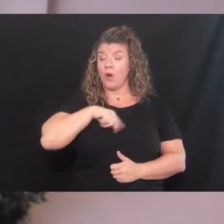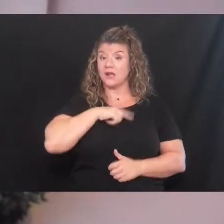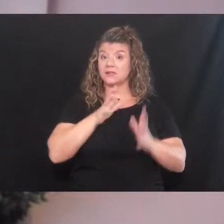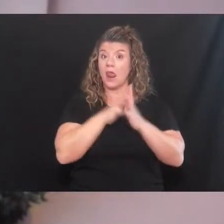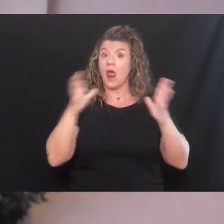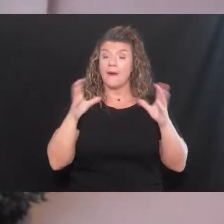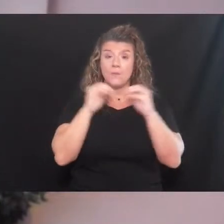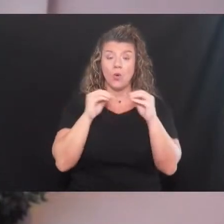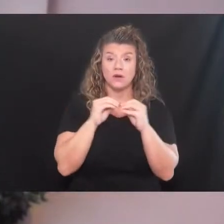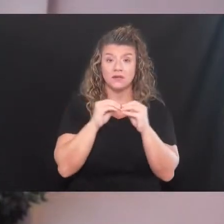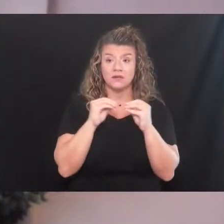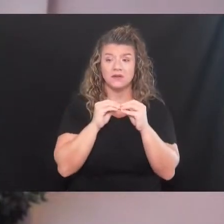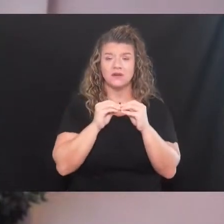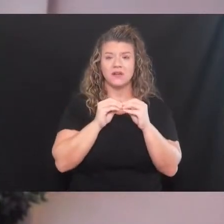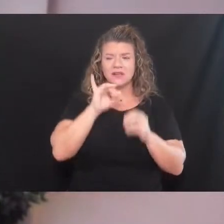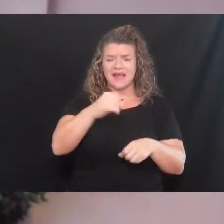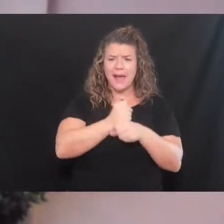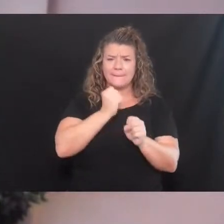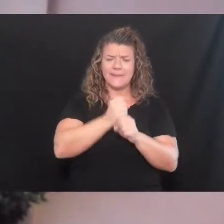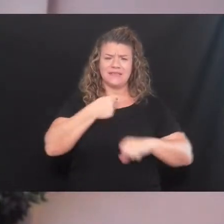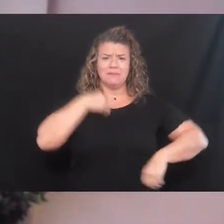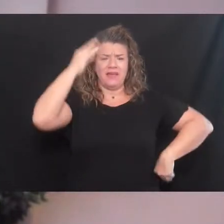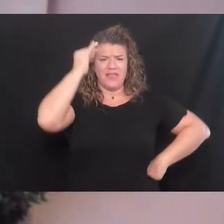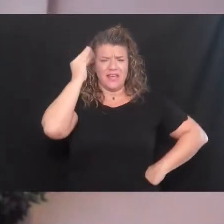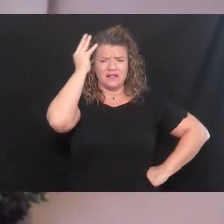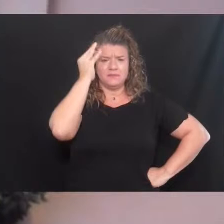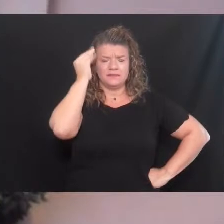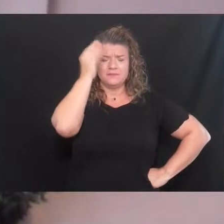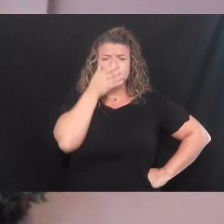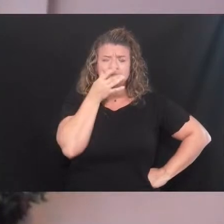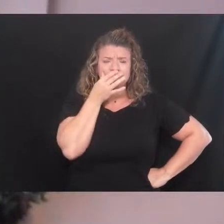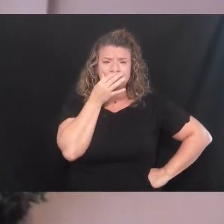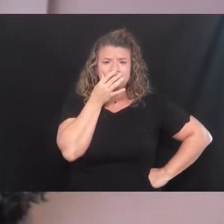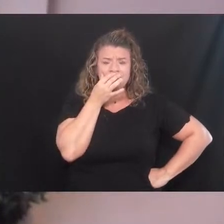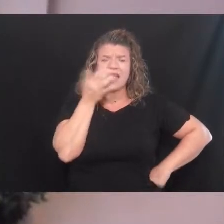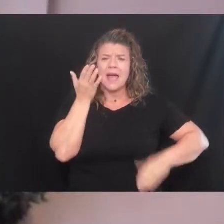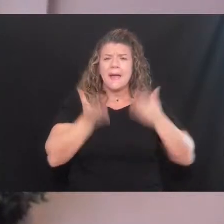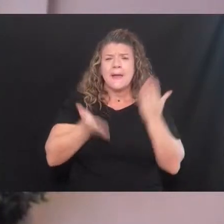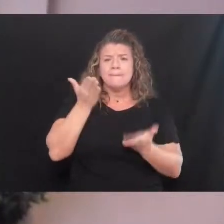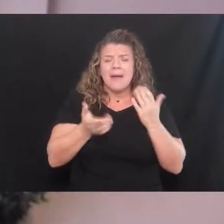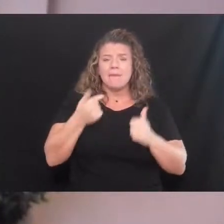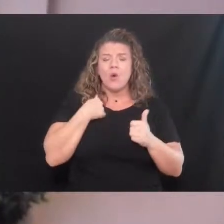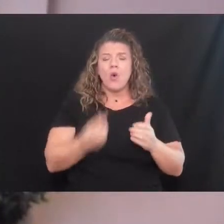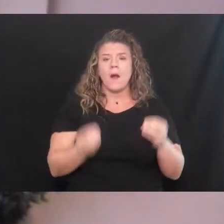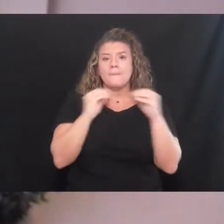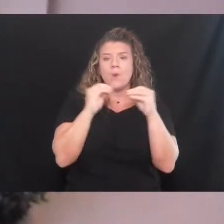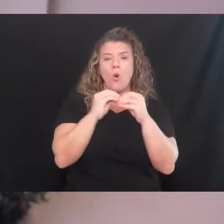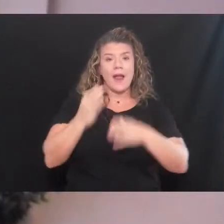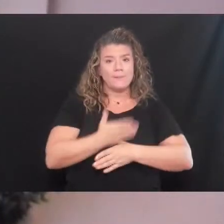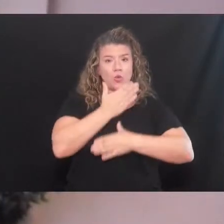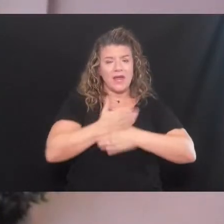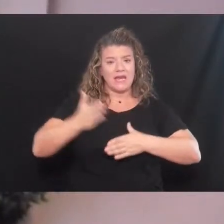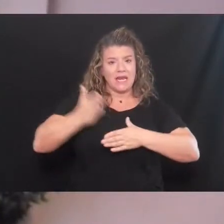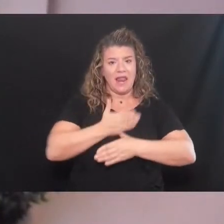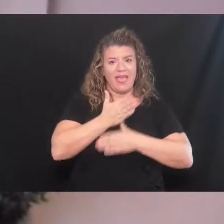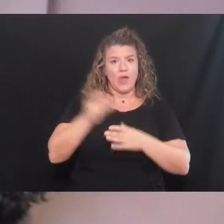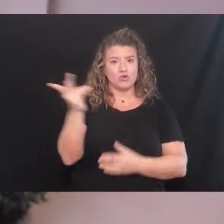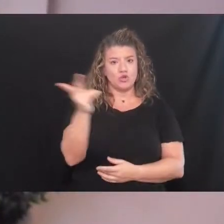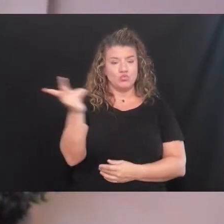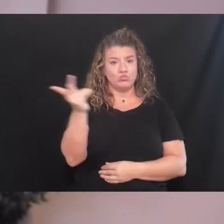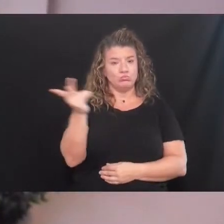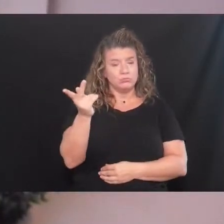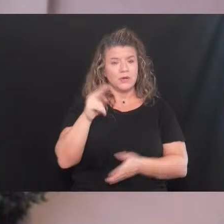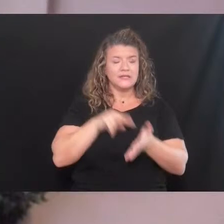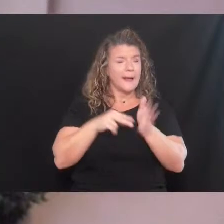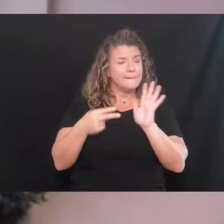that makes me at least think that we may be more in the kind of in-between area. So therefore, I